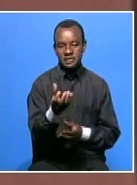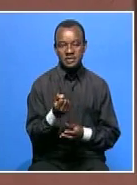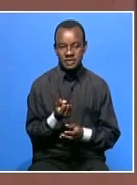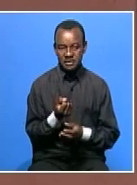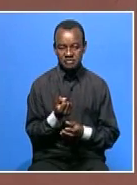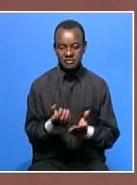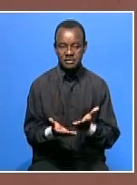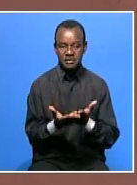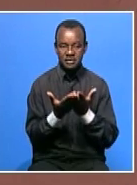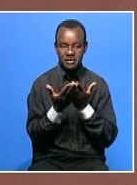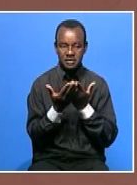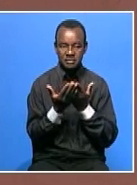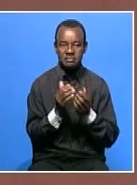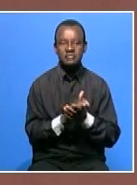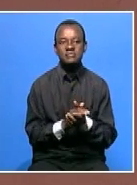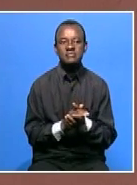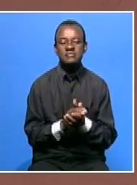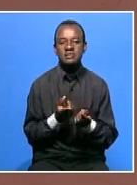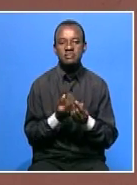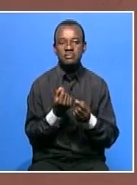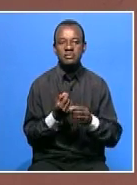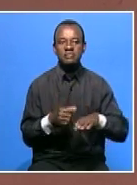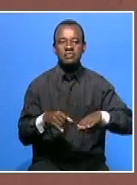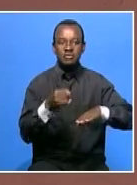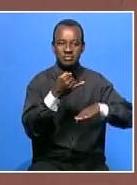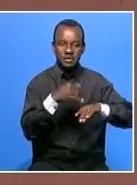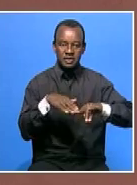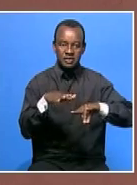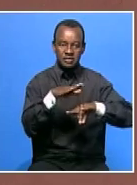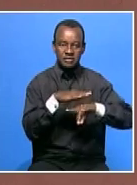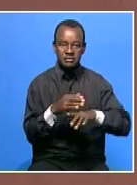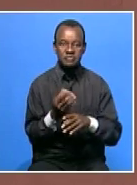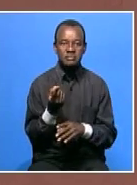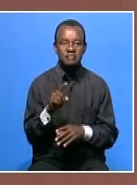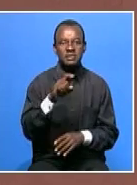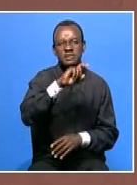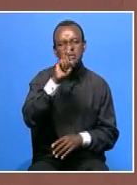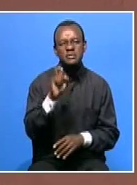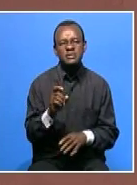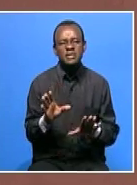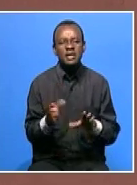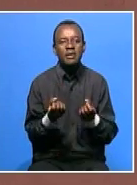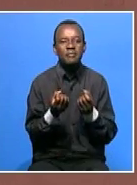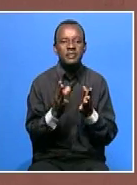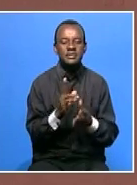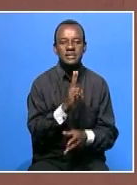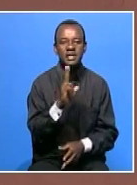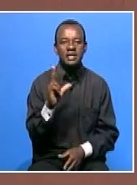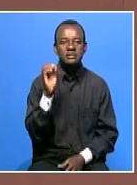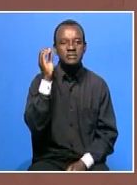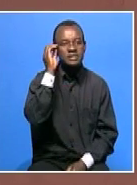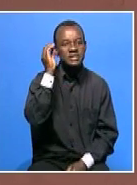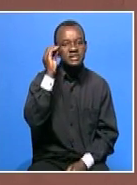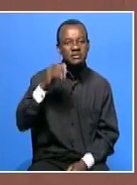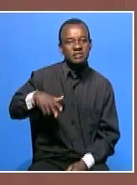was established in the first place. But the question is, how much do these communities know about the benefits